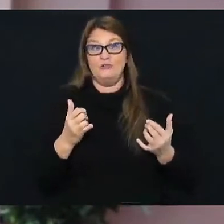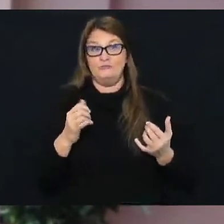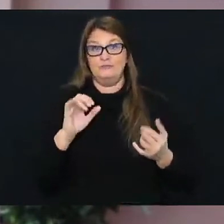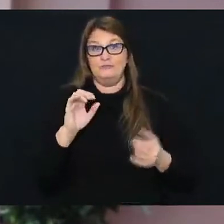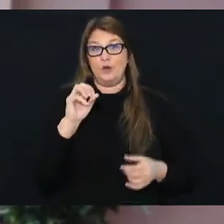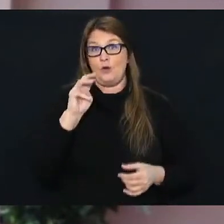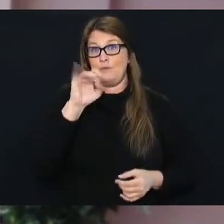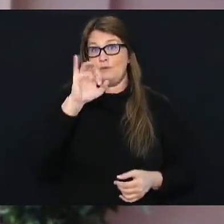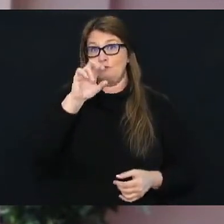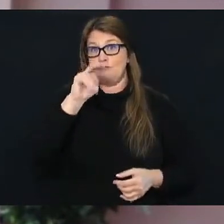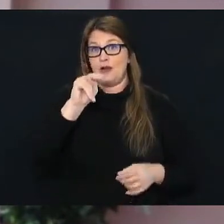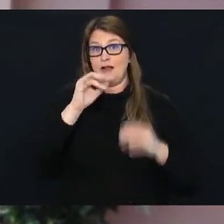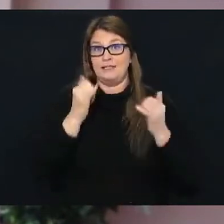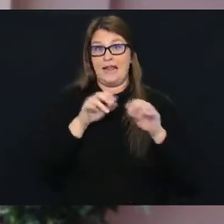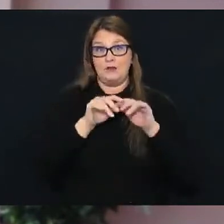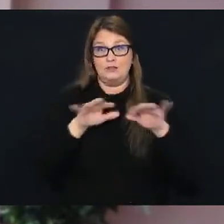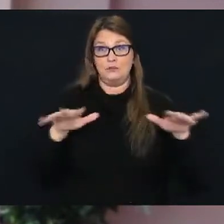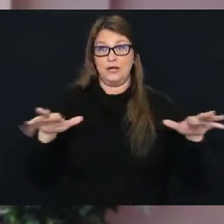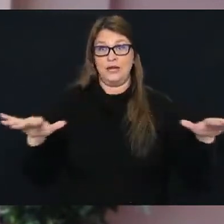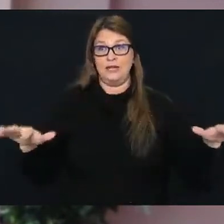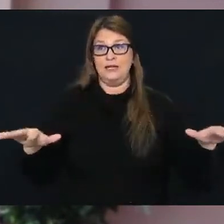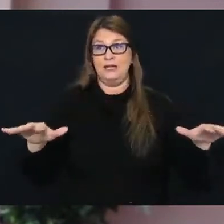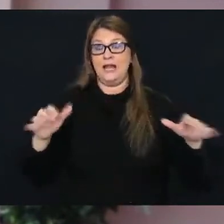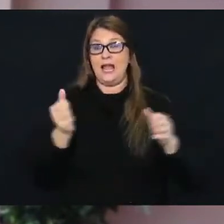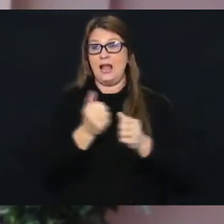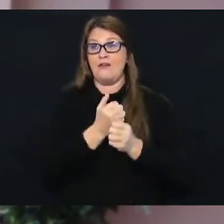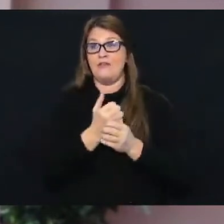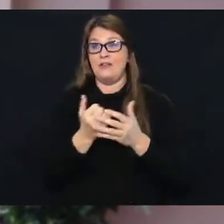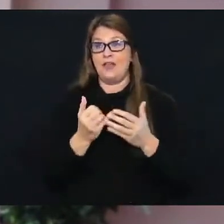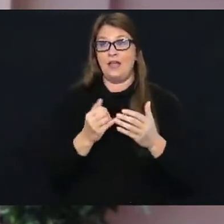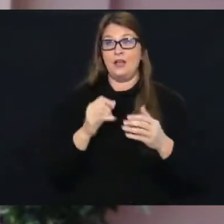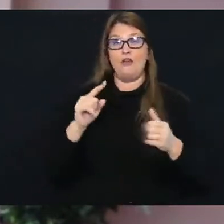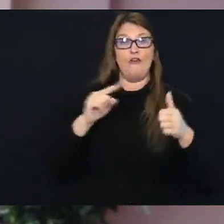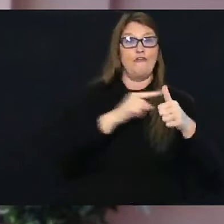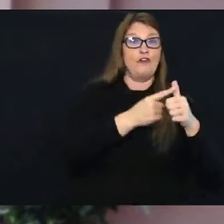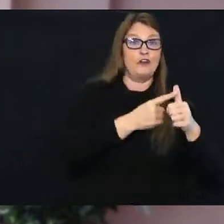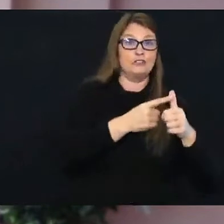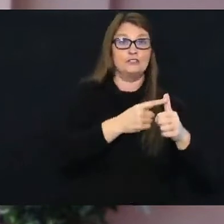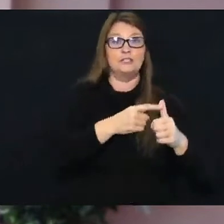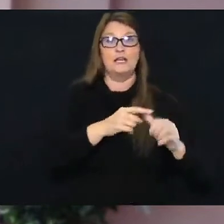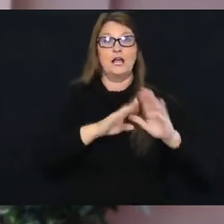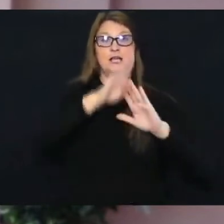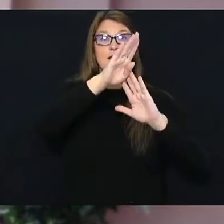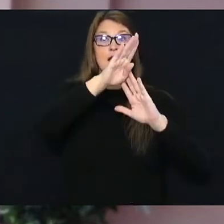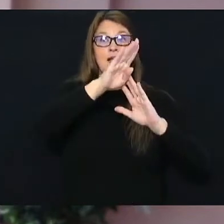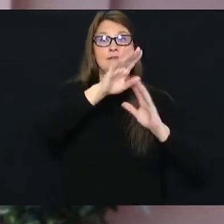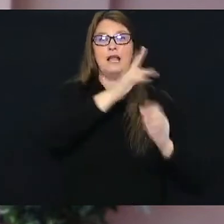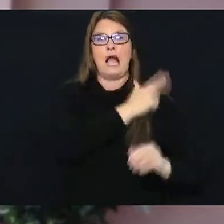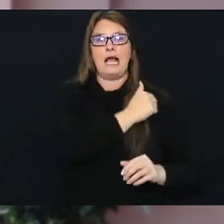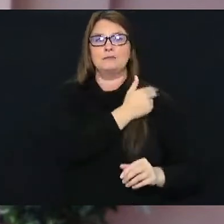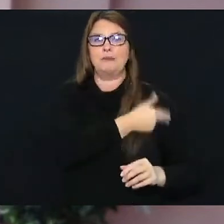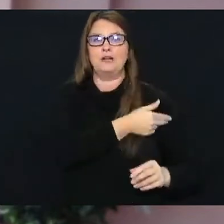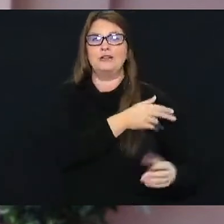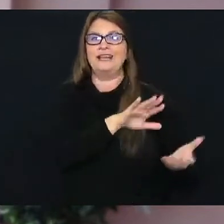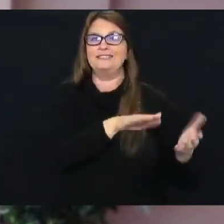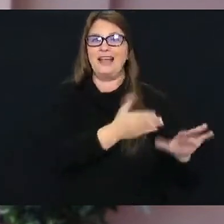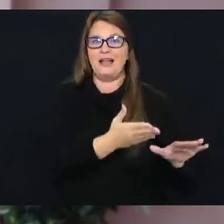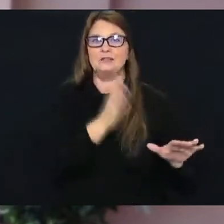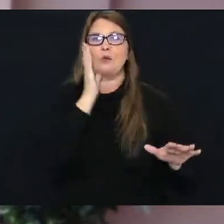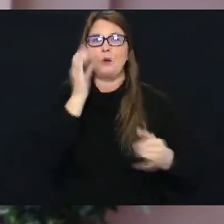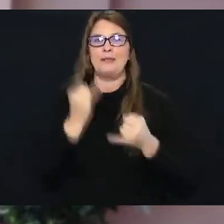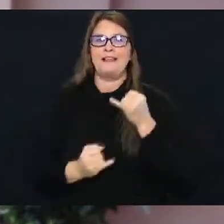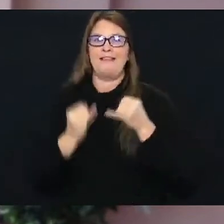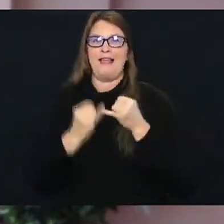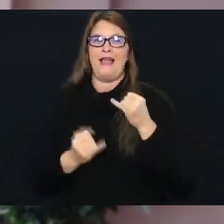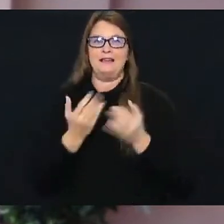to crest first, the cases will crest second, the hospitalizations and the deaths are the last things to peak.